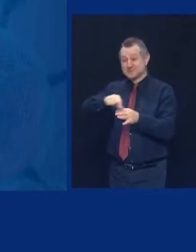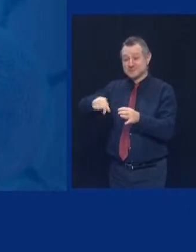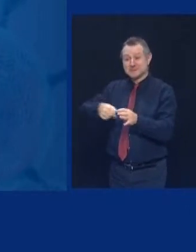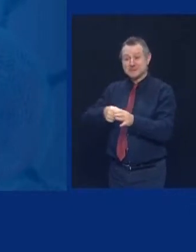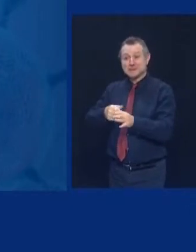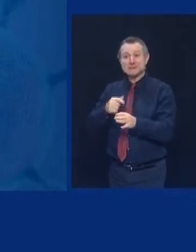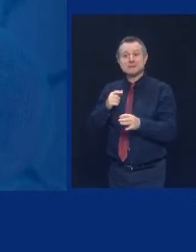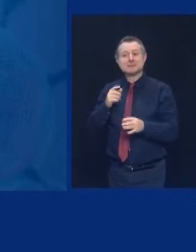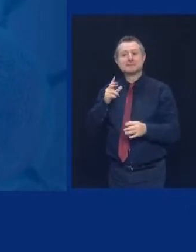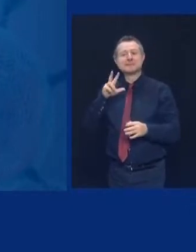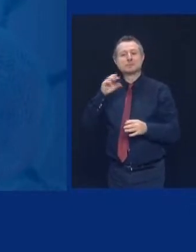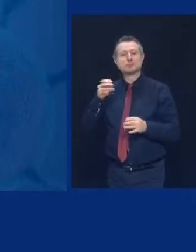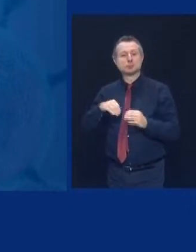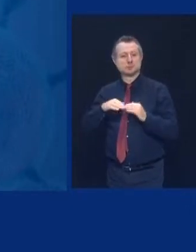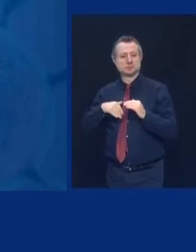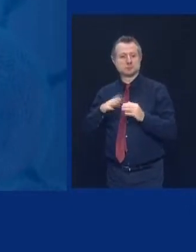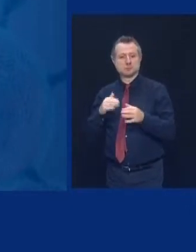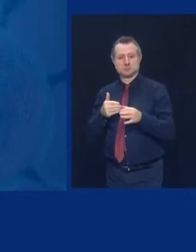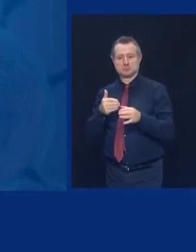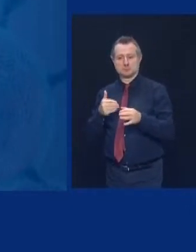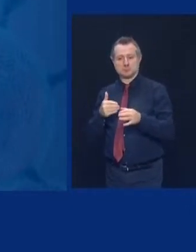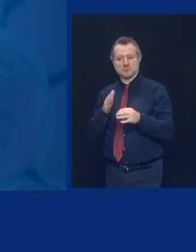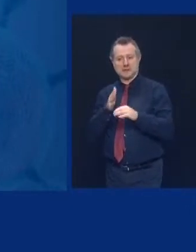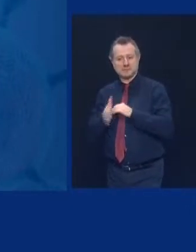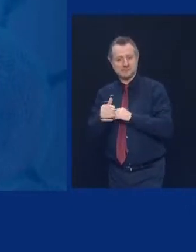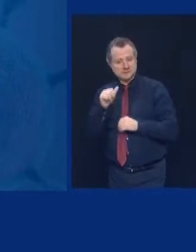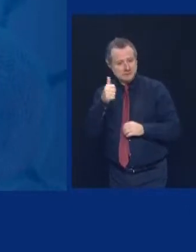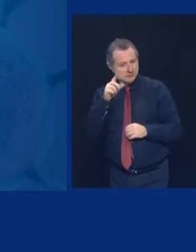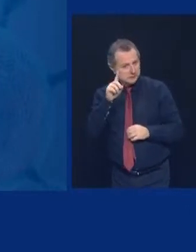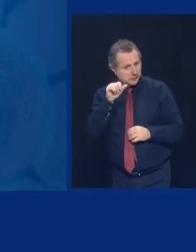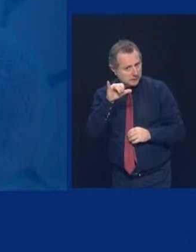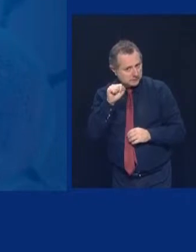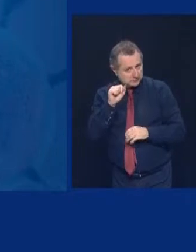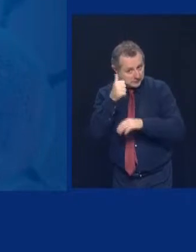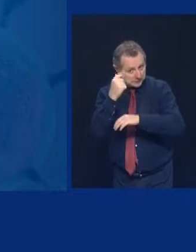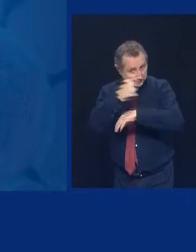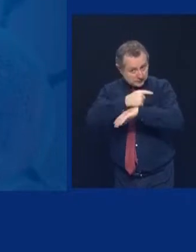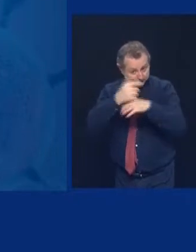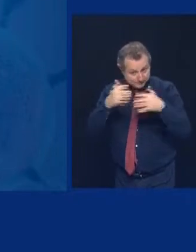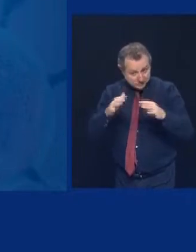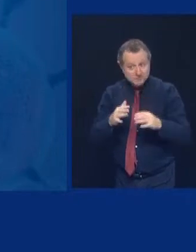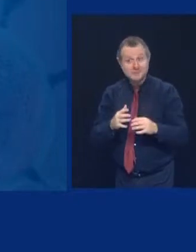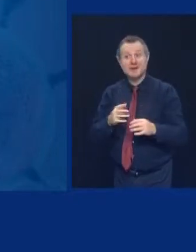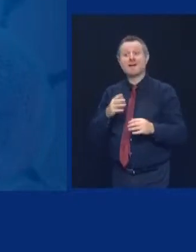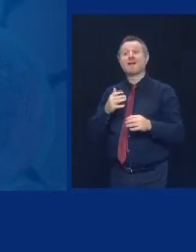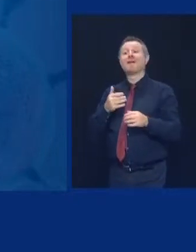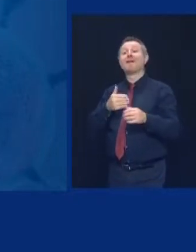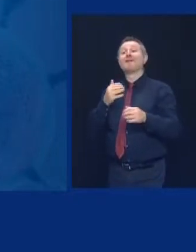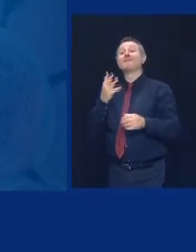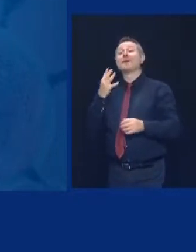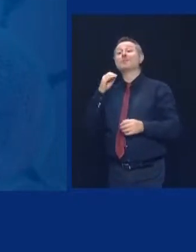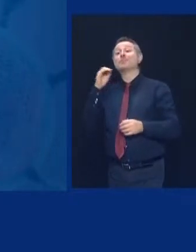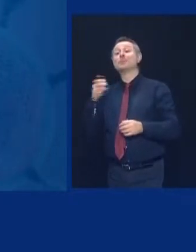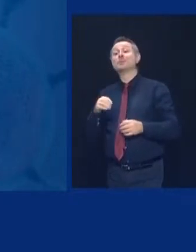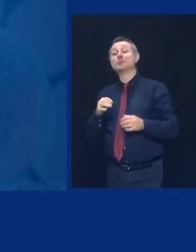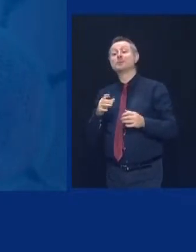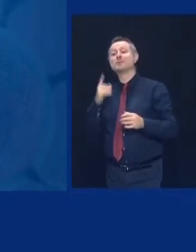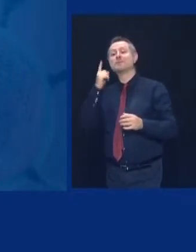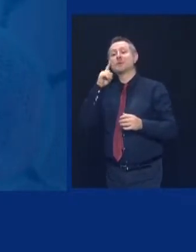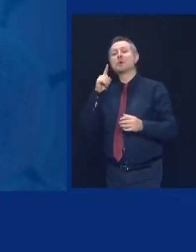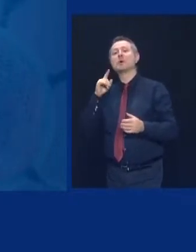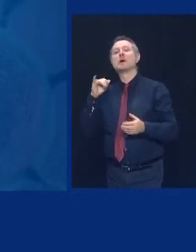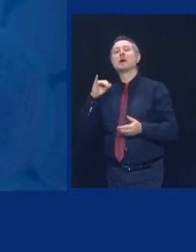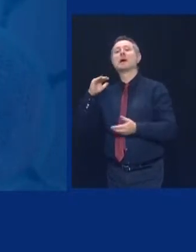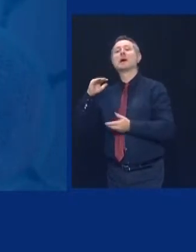3% after 10 days, 4% in less populated areas. What does that mean?